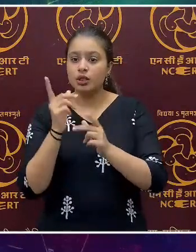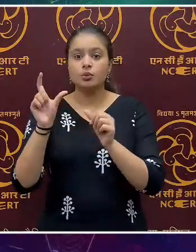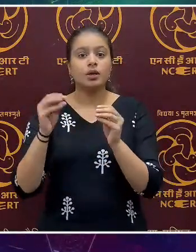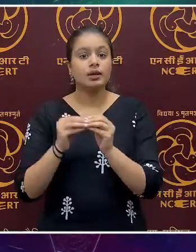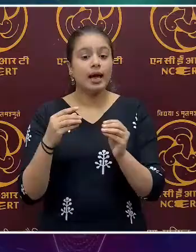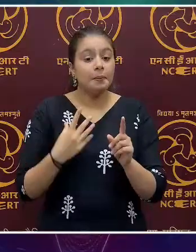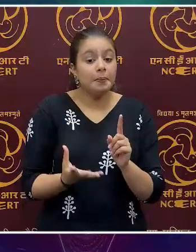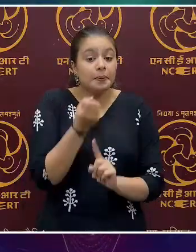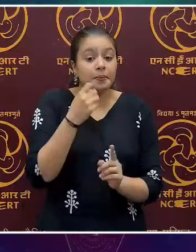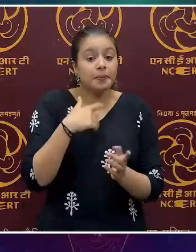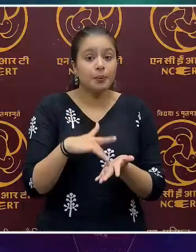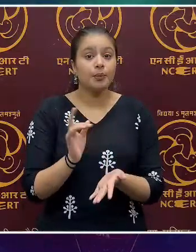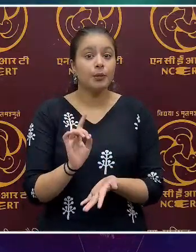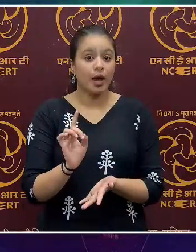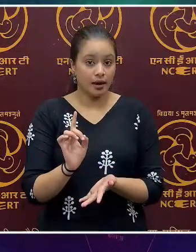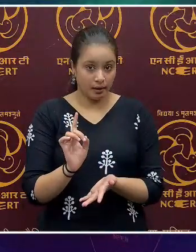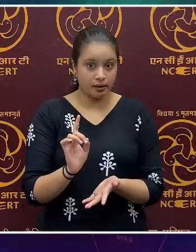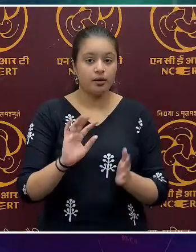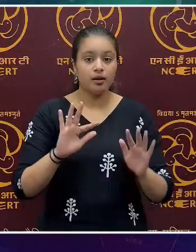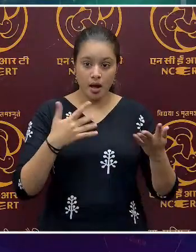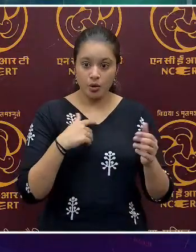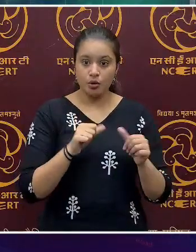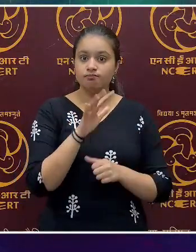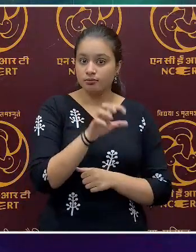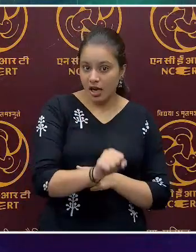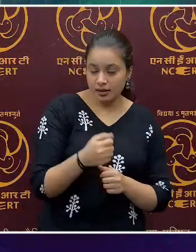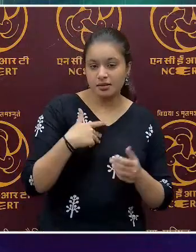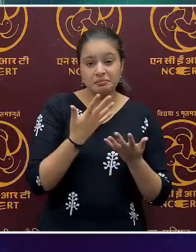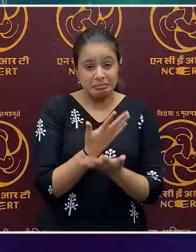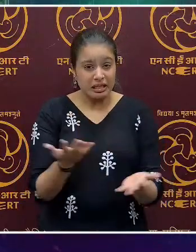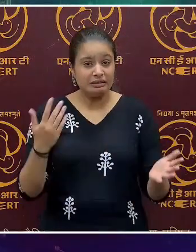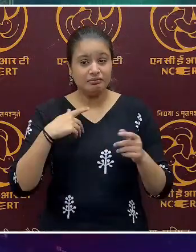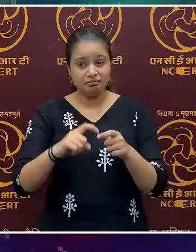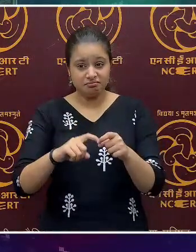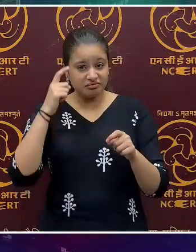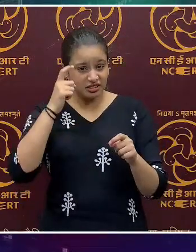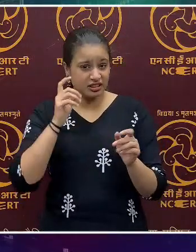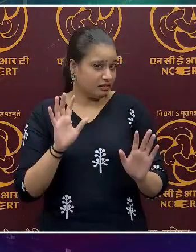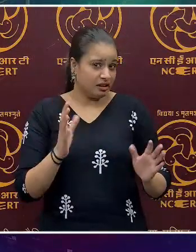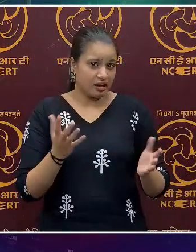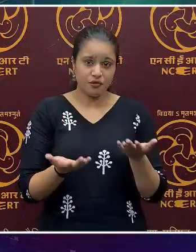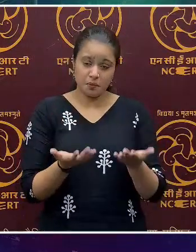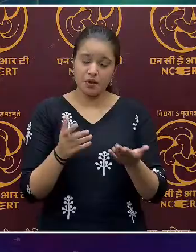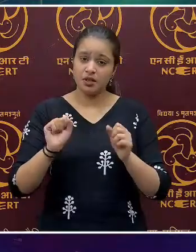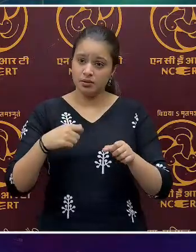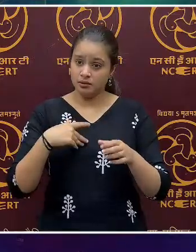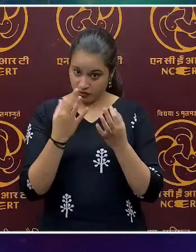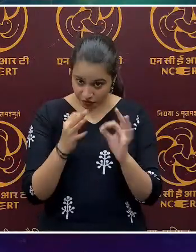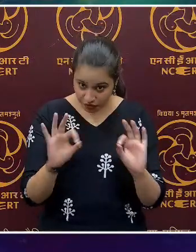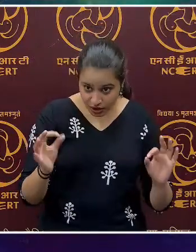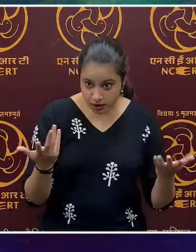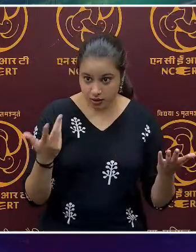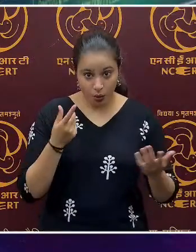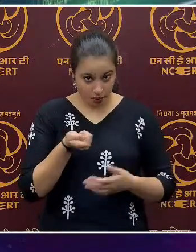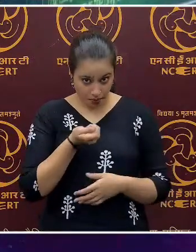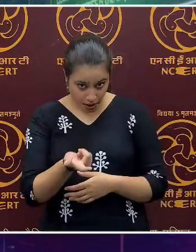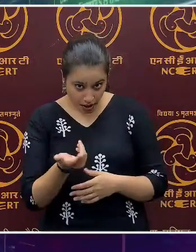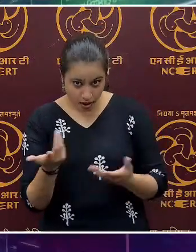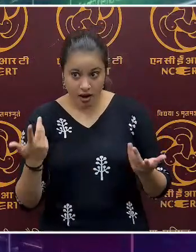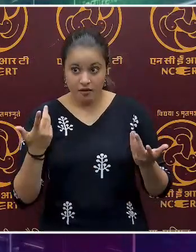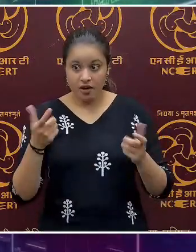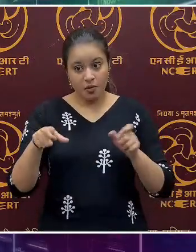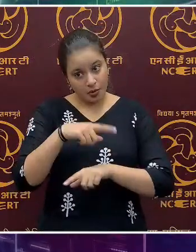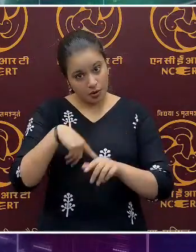find this platform? And there must be so many questions in their mind, right? Yes, yes, yes. Is it free or is it open to